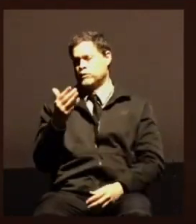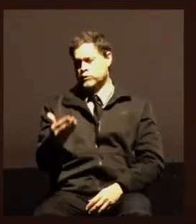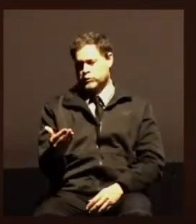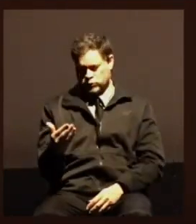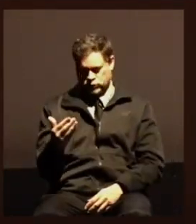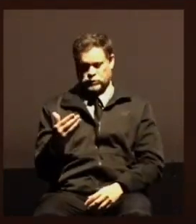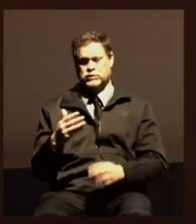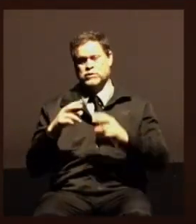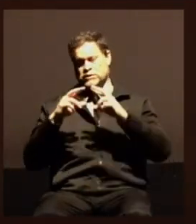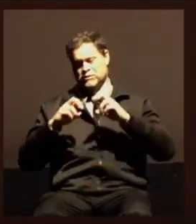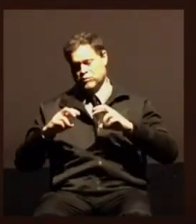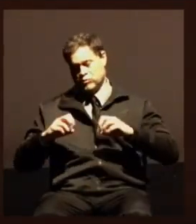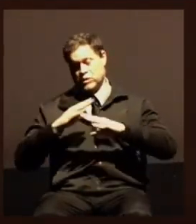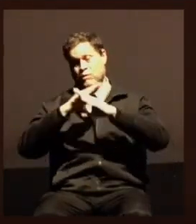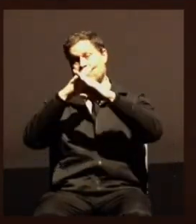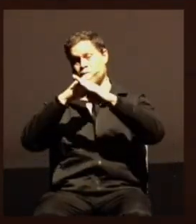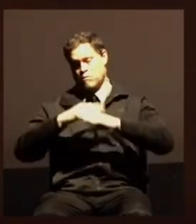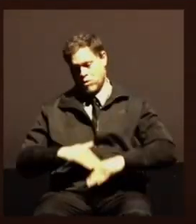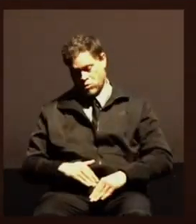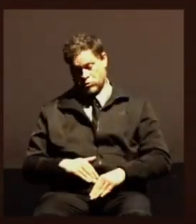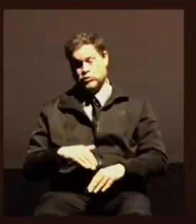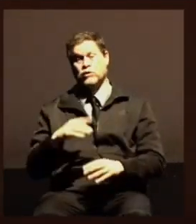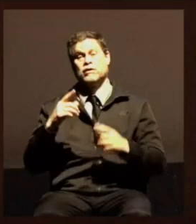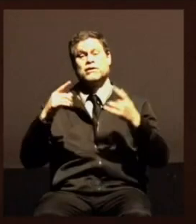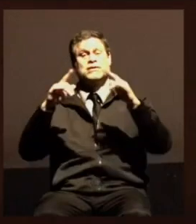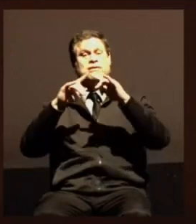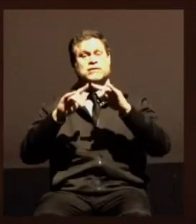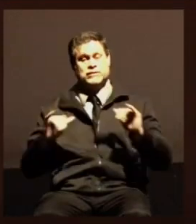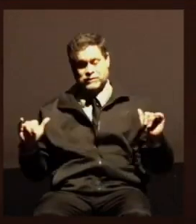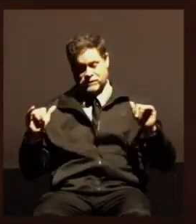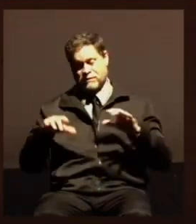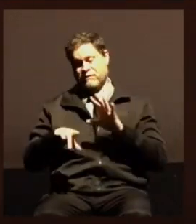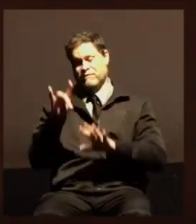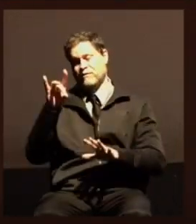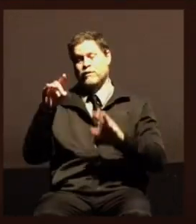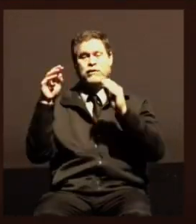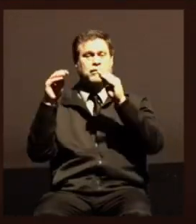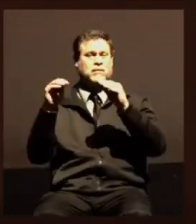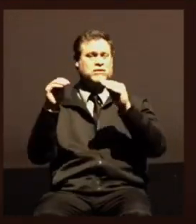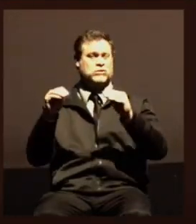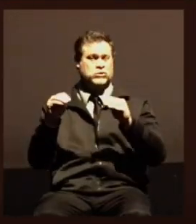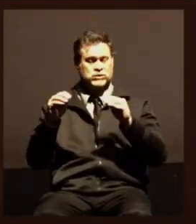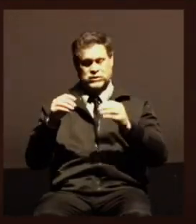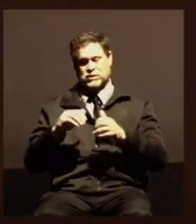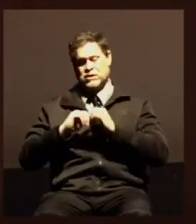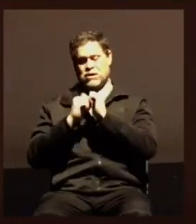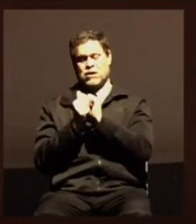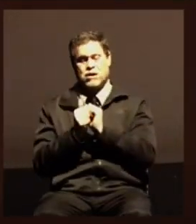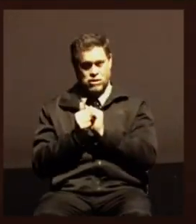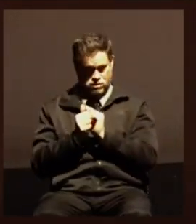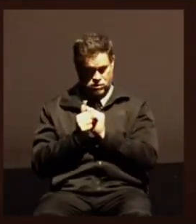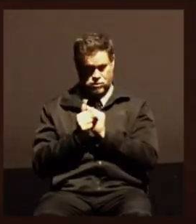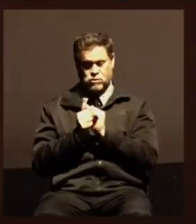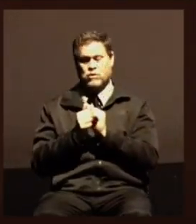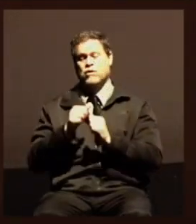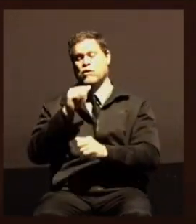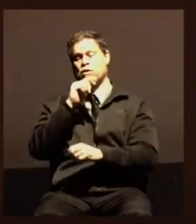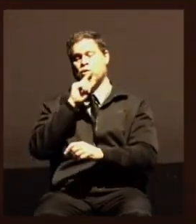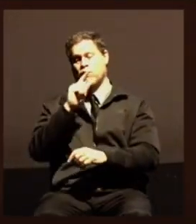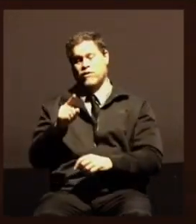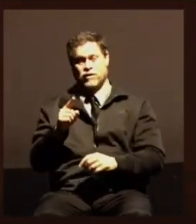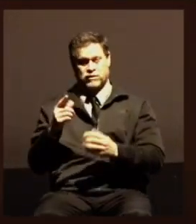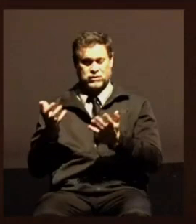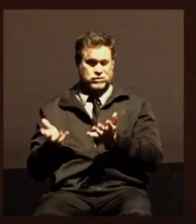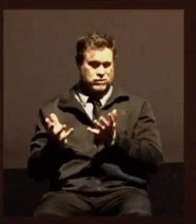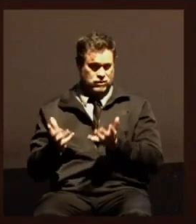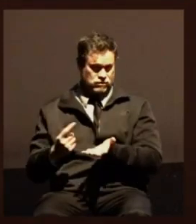right there will break down that barrier. But at the same time, finding those mentors as well that teach you how to have those authentic conversations